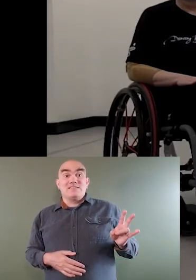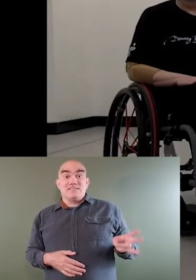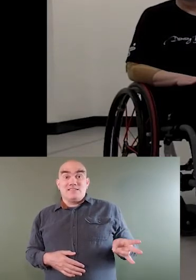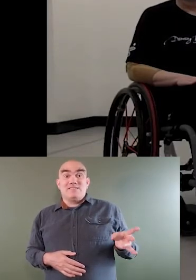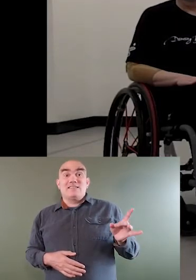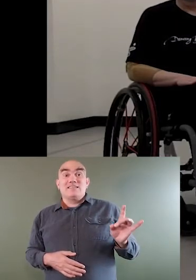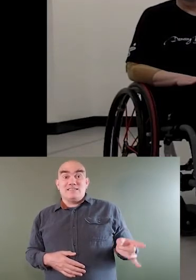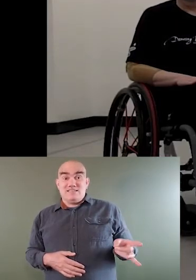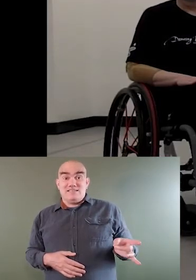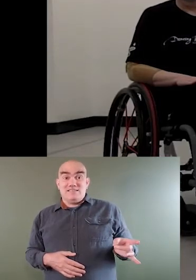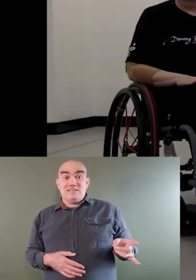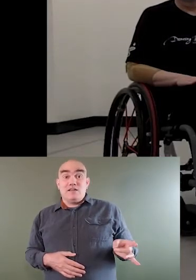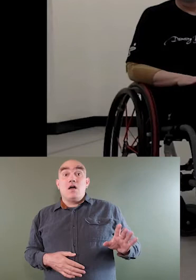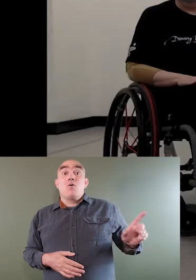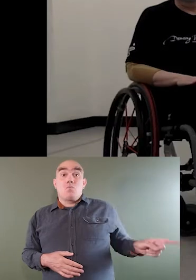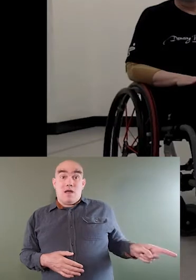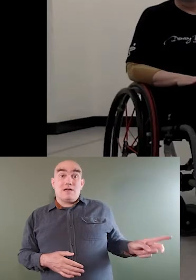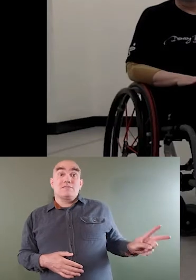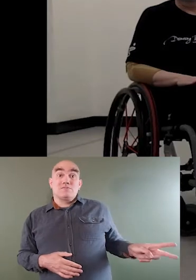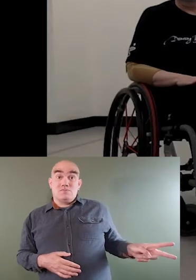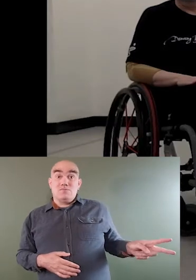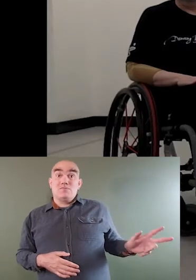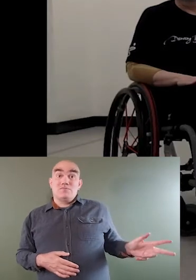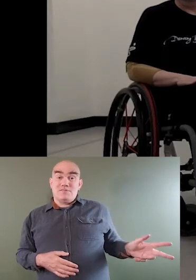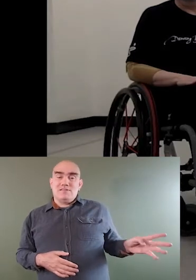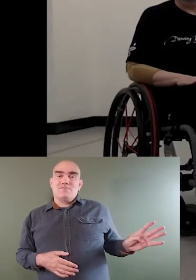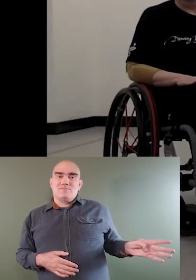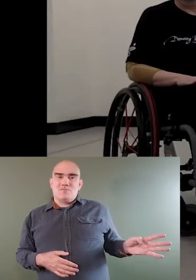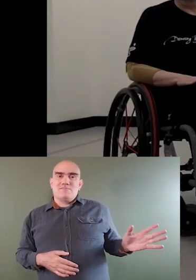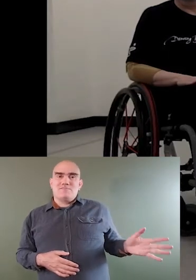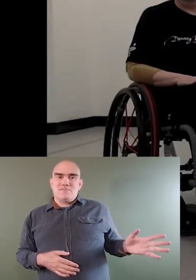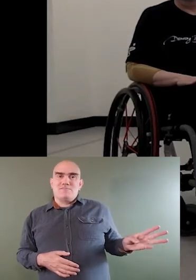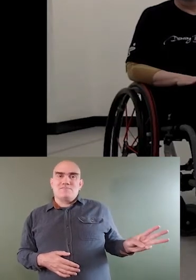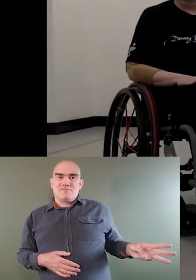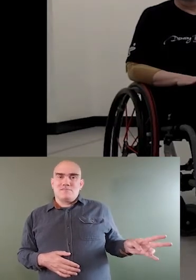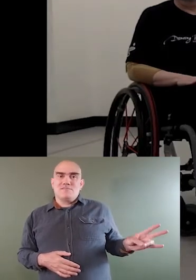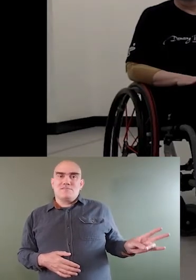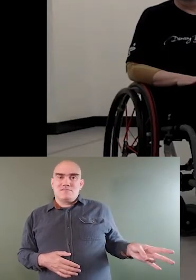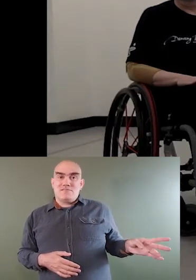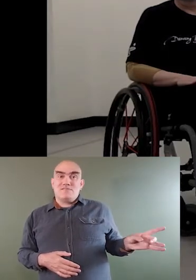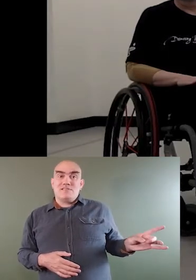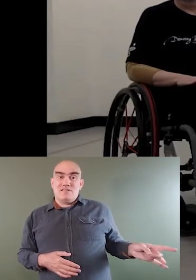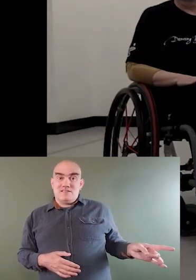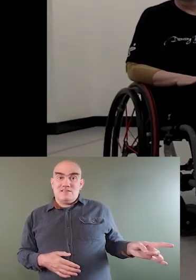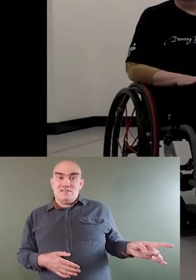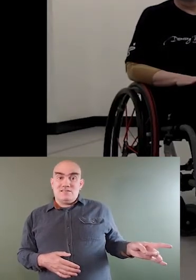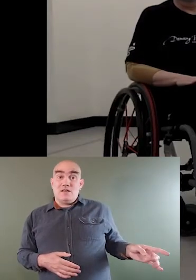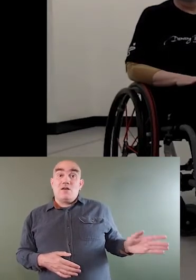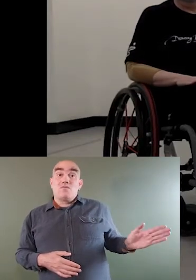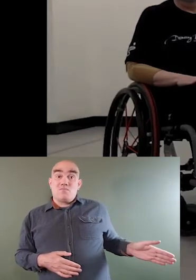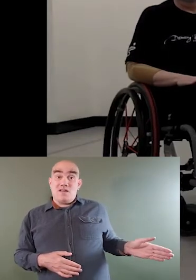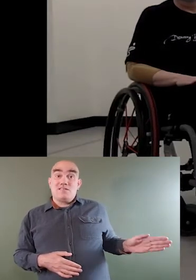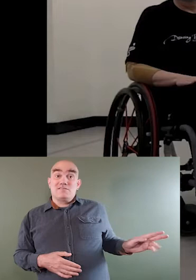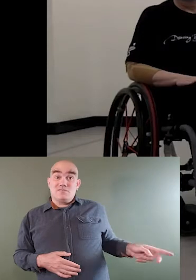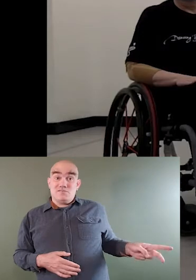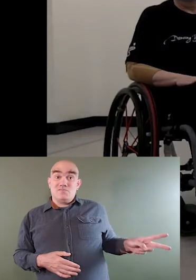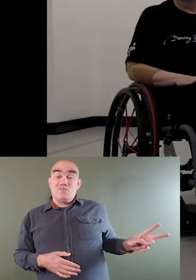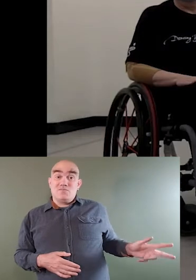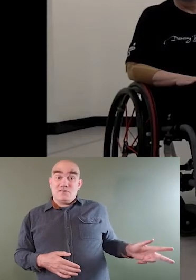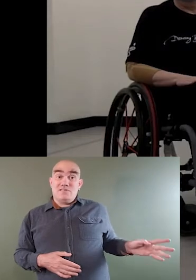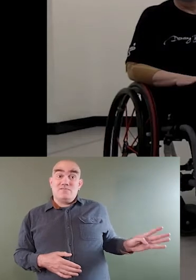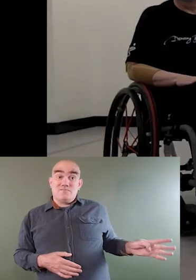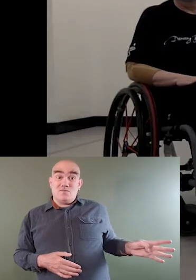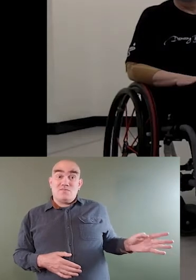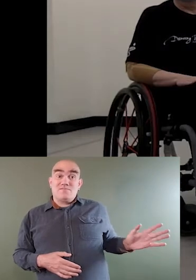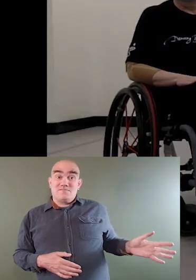6, 7, 8. Stop. 2, 3, 4, 5, 6, 7, 8. Back. 2,